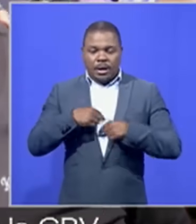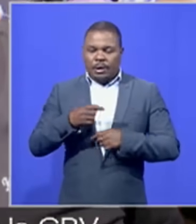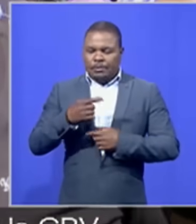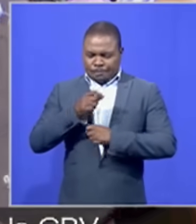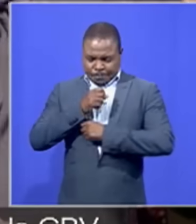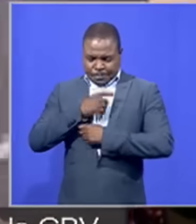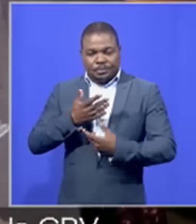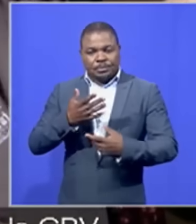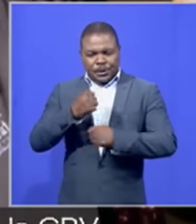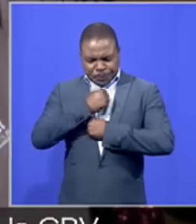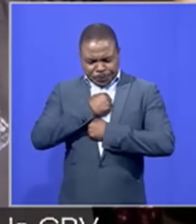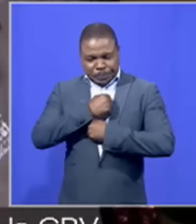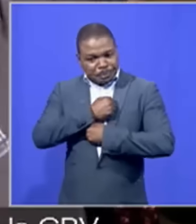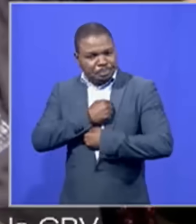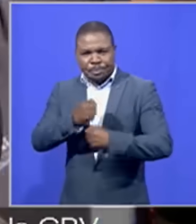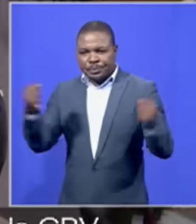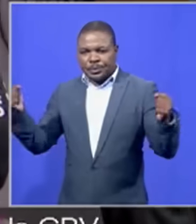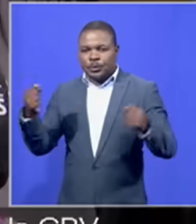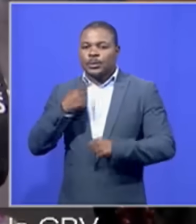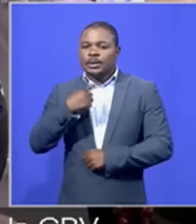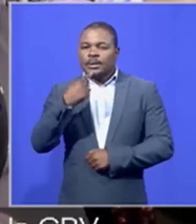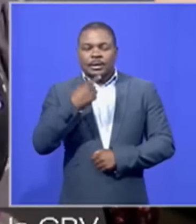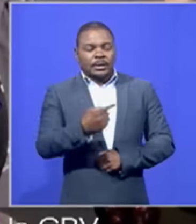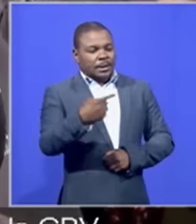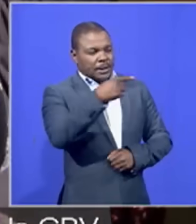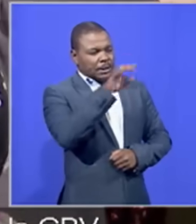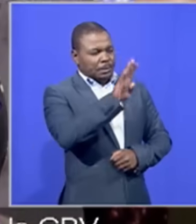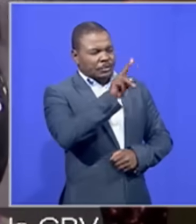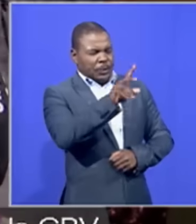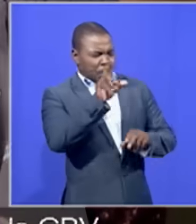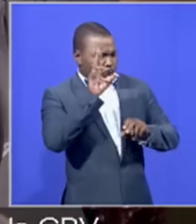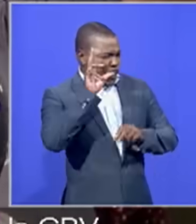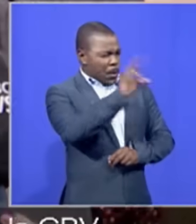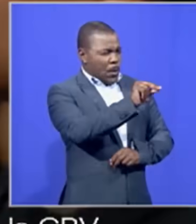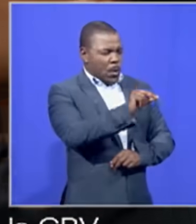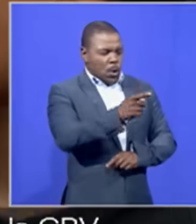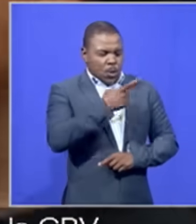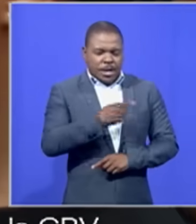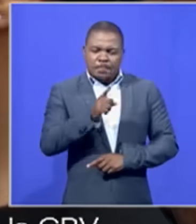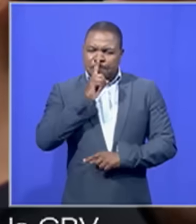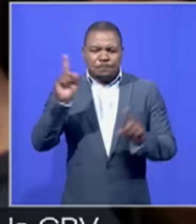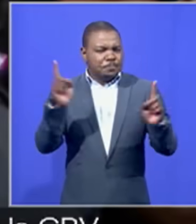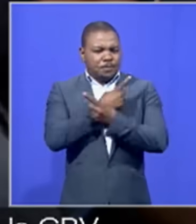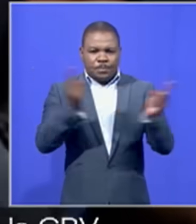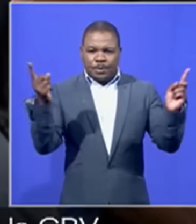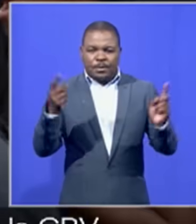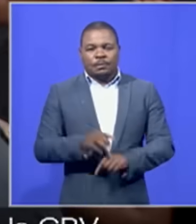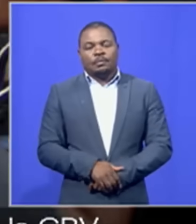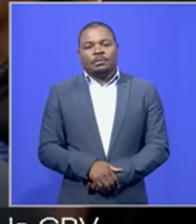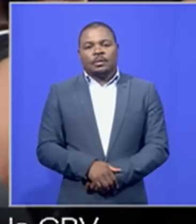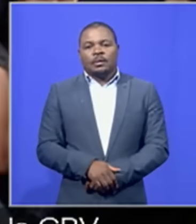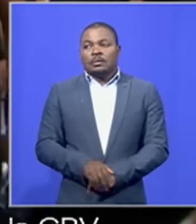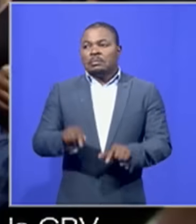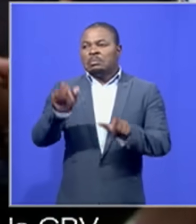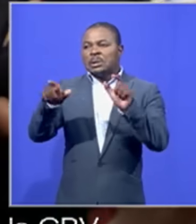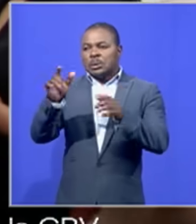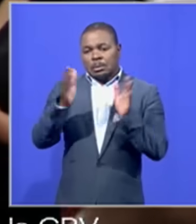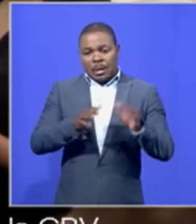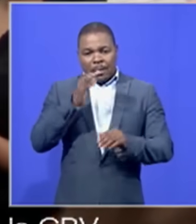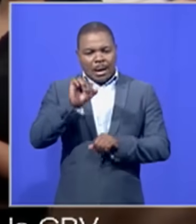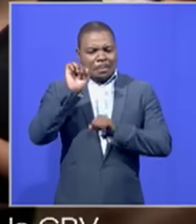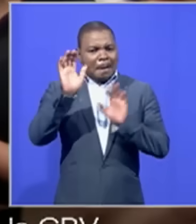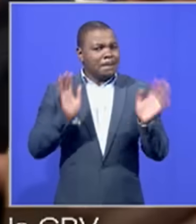silence and we say no to GBV! We will not be silenced! Baruleganyi ba re mogwanto o ga se ditshupetso